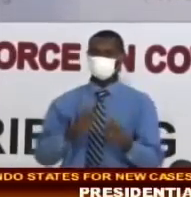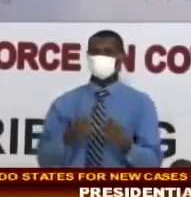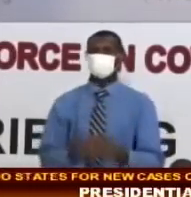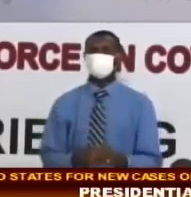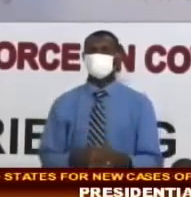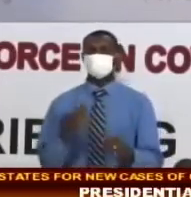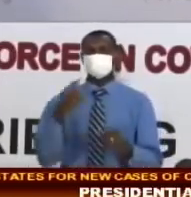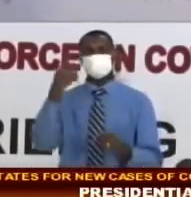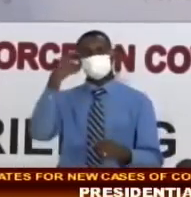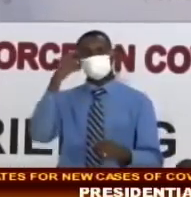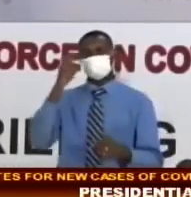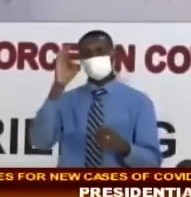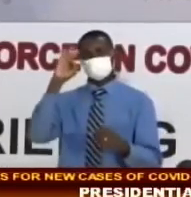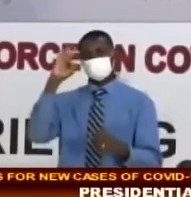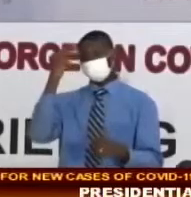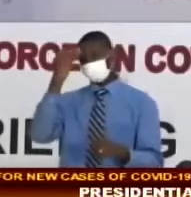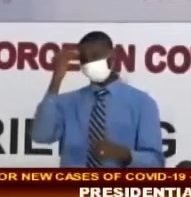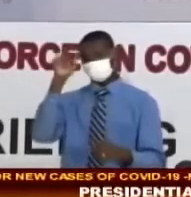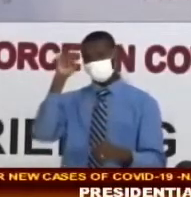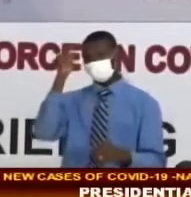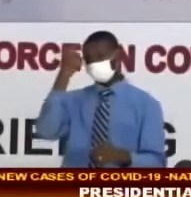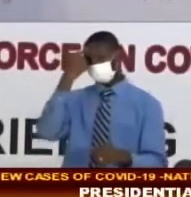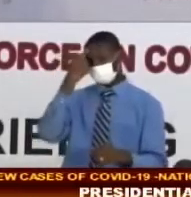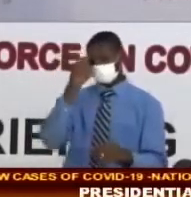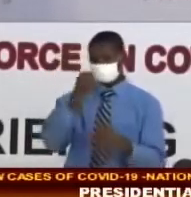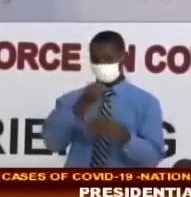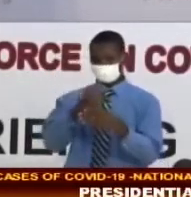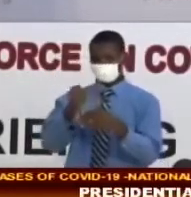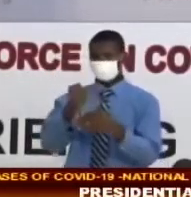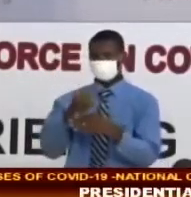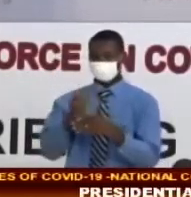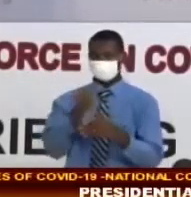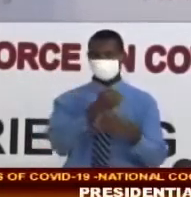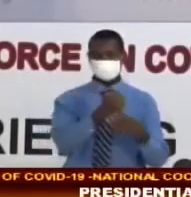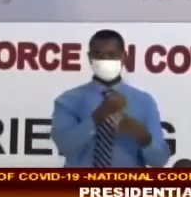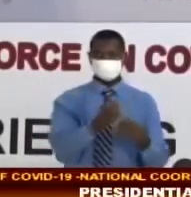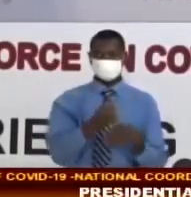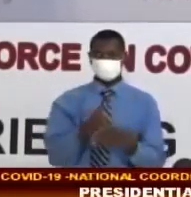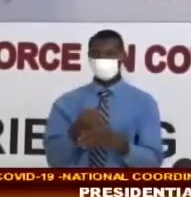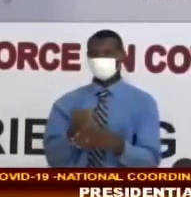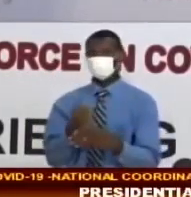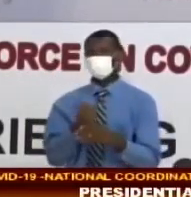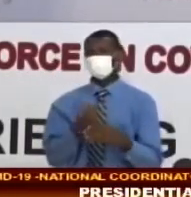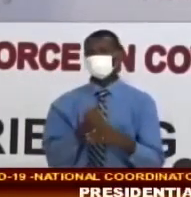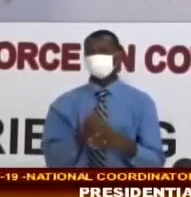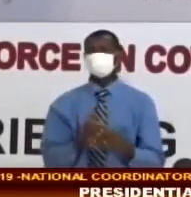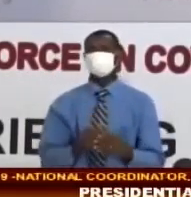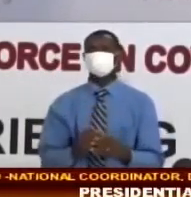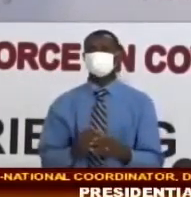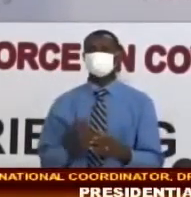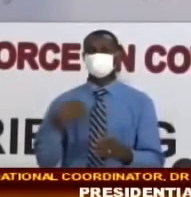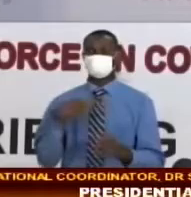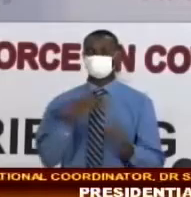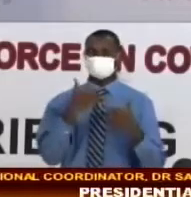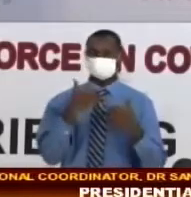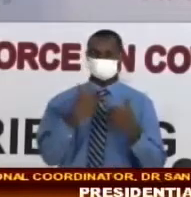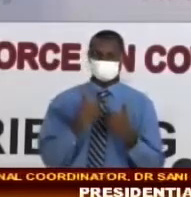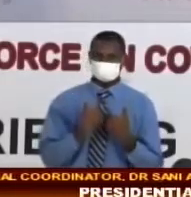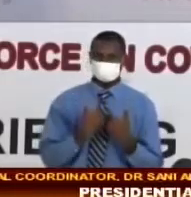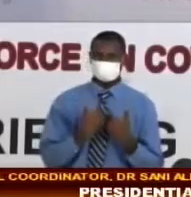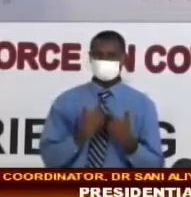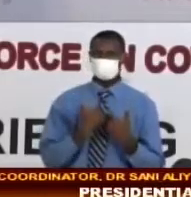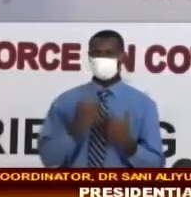the federal government, palliatives is for a minimum of 2 months. That's the package we have for the food